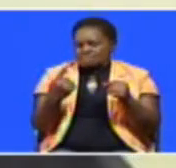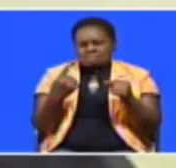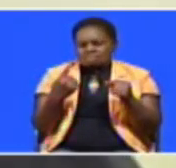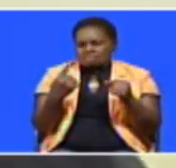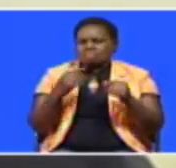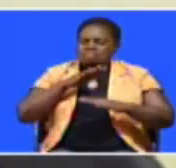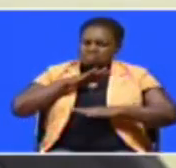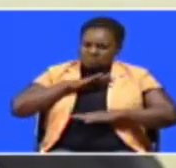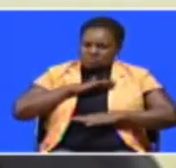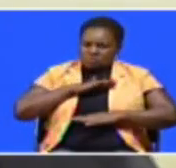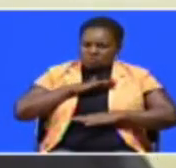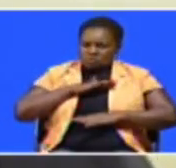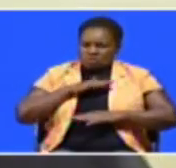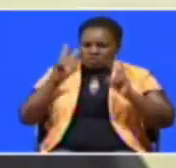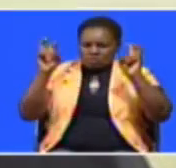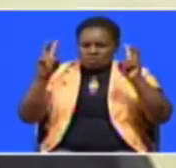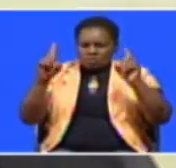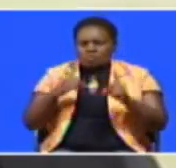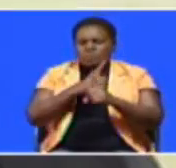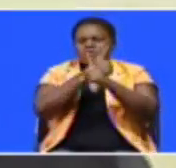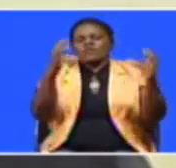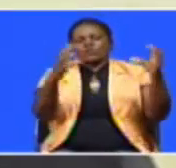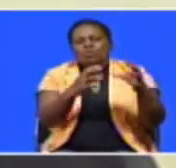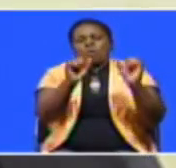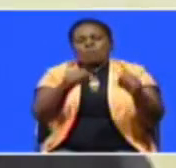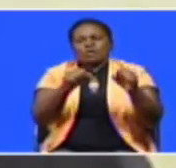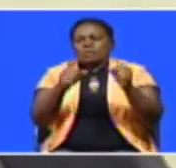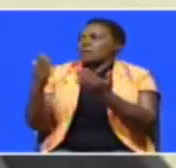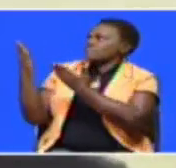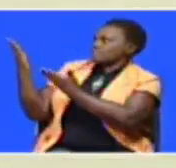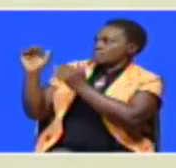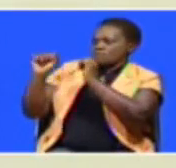kwamba ameridhishwa na hoja ya upande wa mashtaka kwamba huenda Mugure